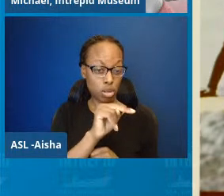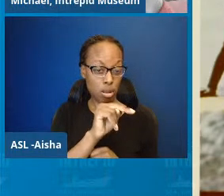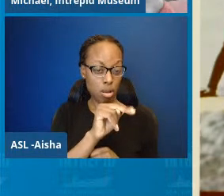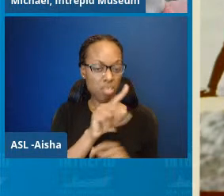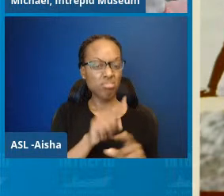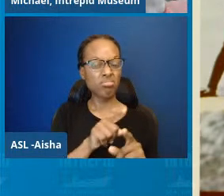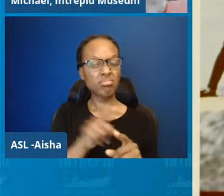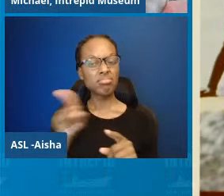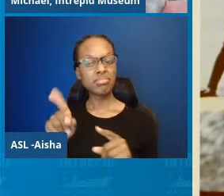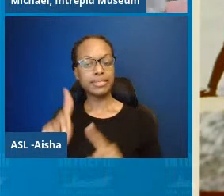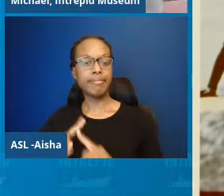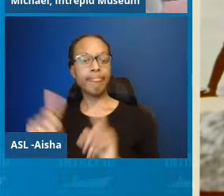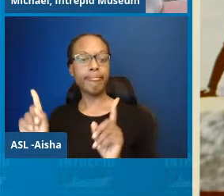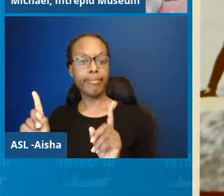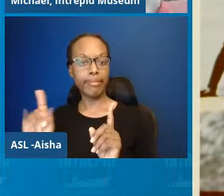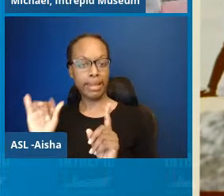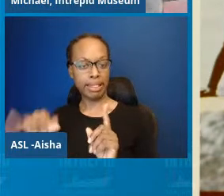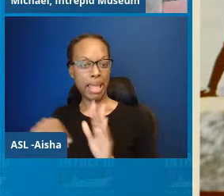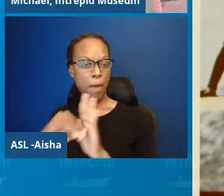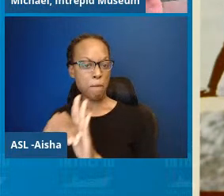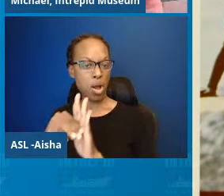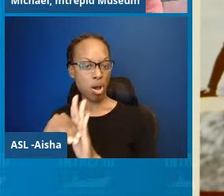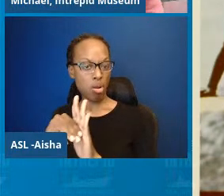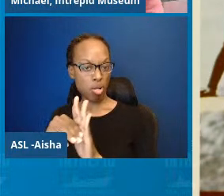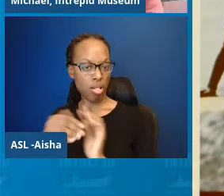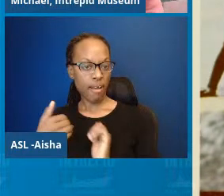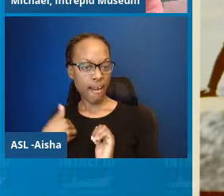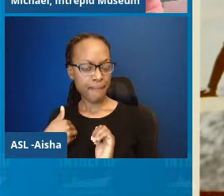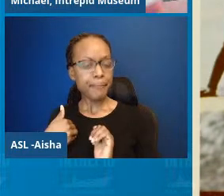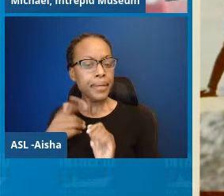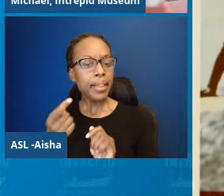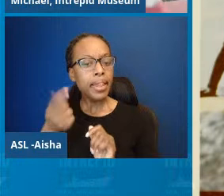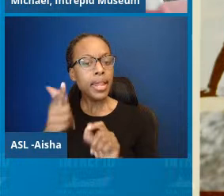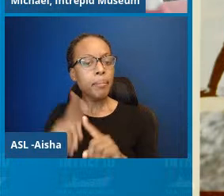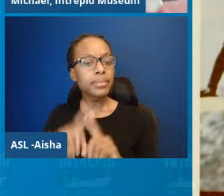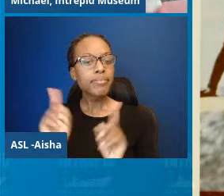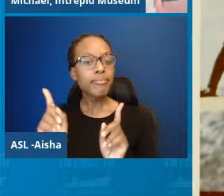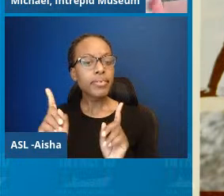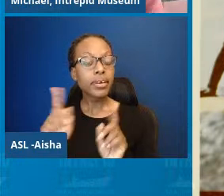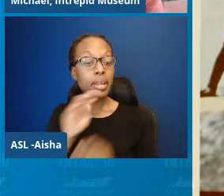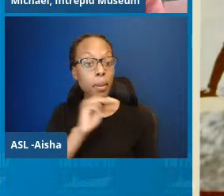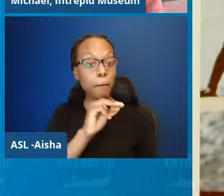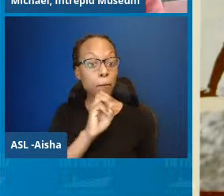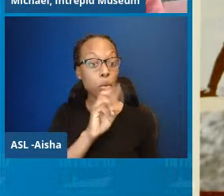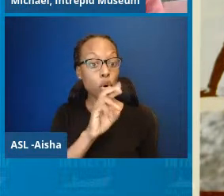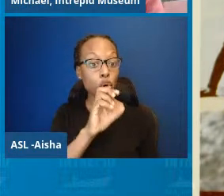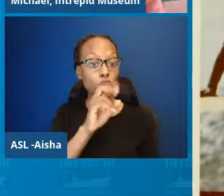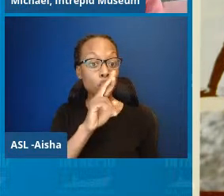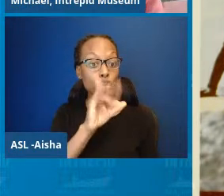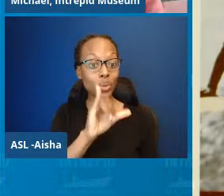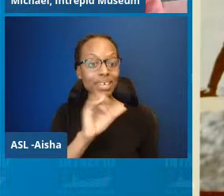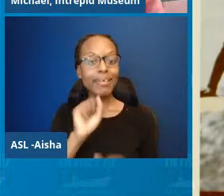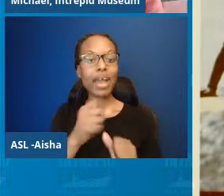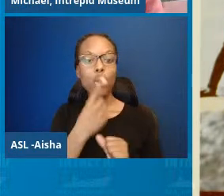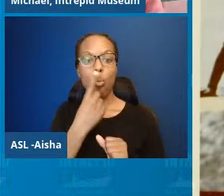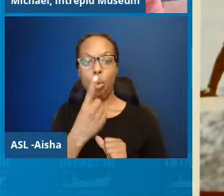capsule. And you'll notice it's slightly different. Mercury could only hold 1